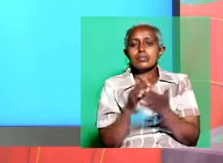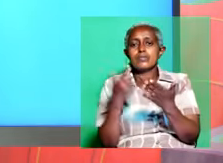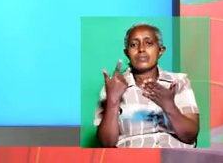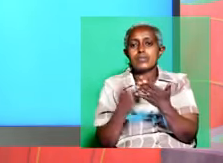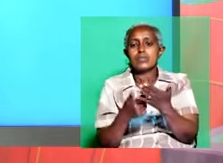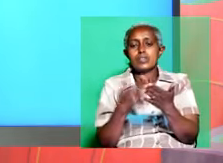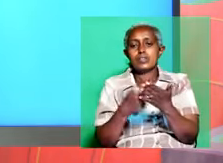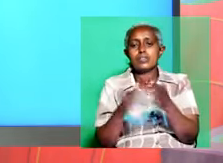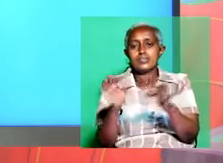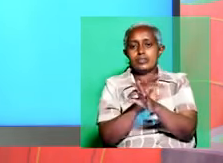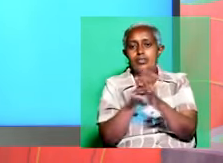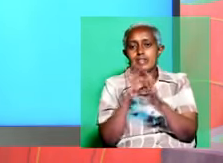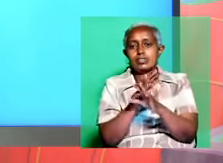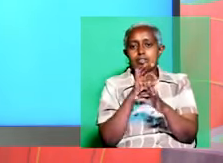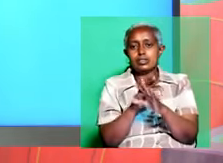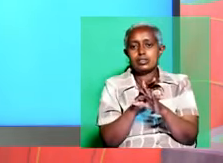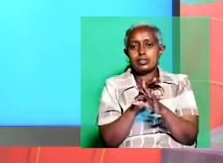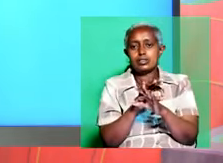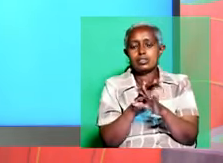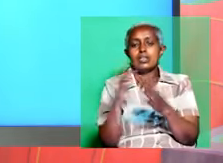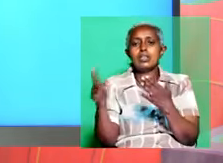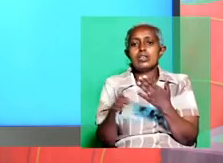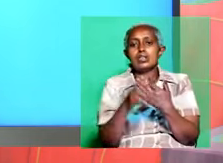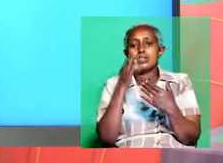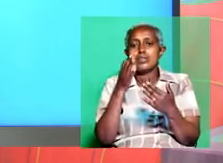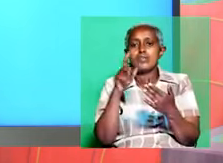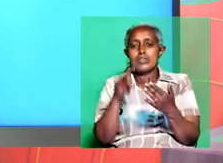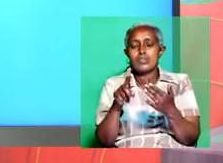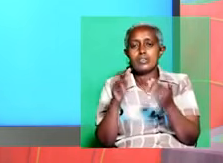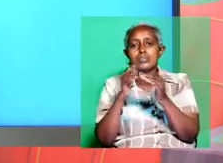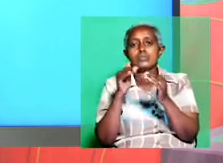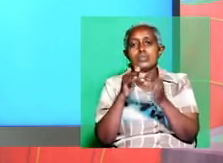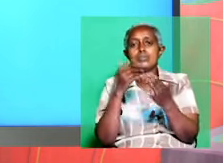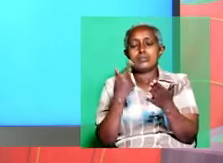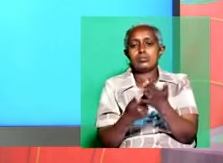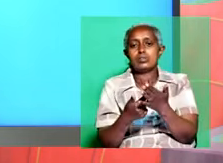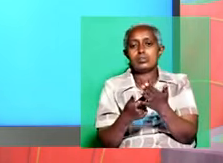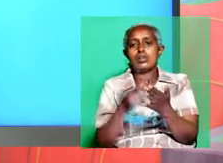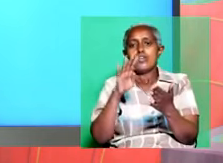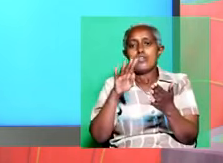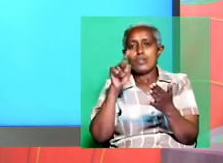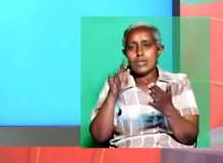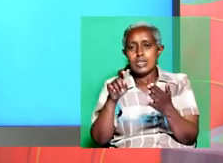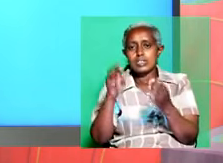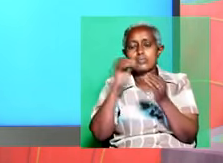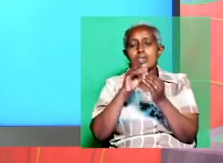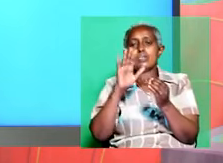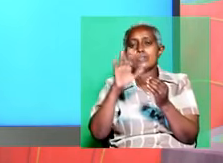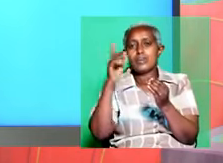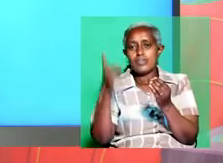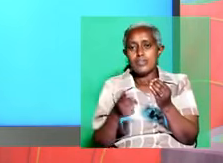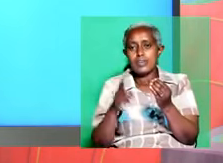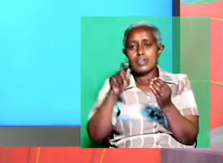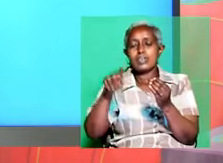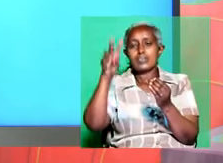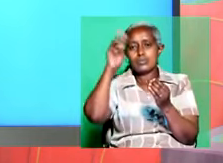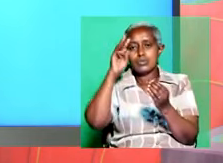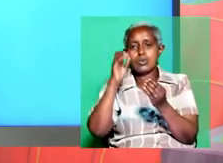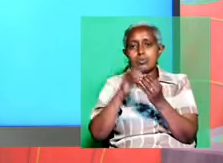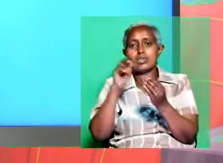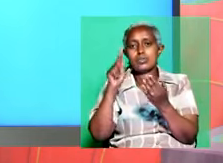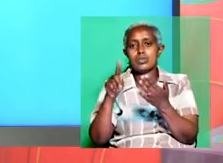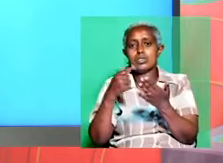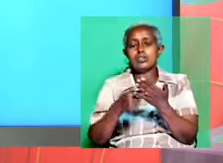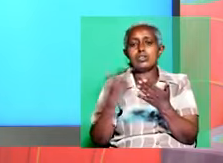Let's take this function. Let f of x is equal to this 4x plus 5 over x squared plus